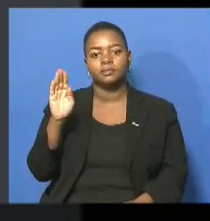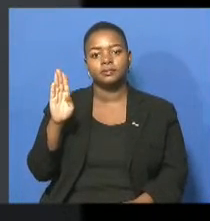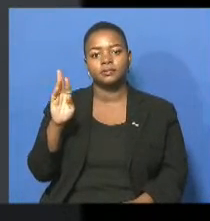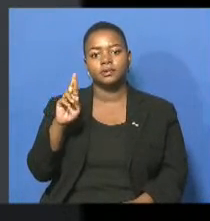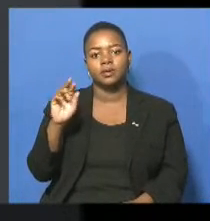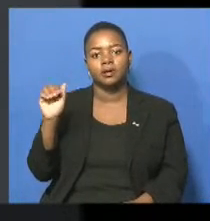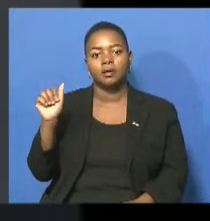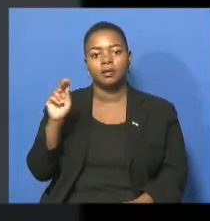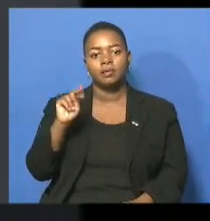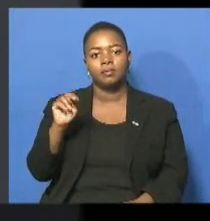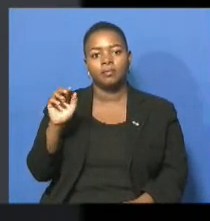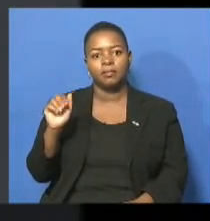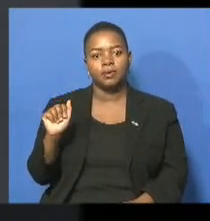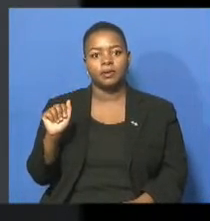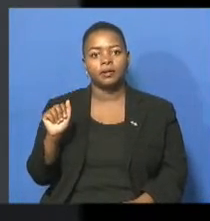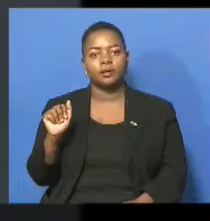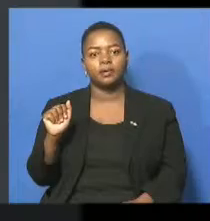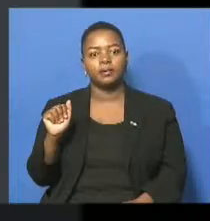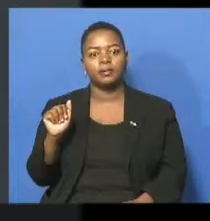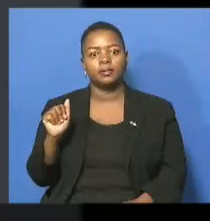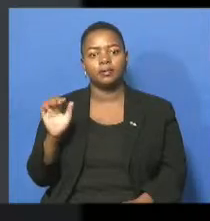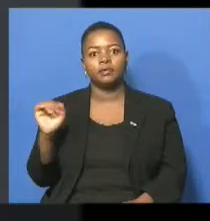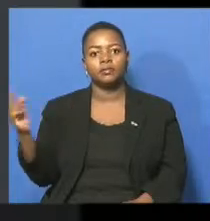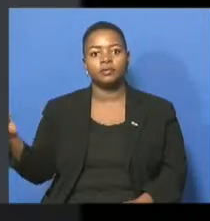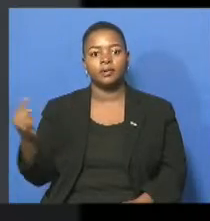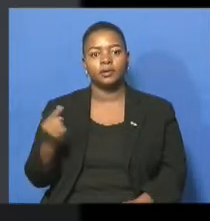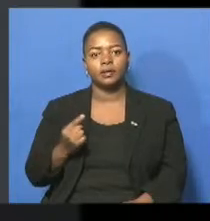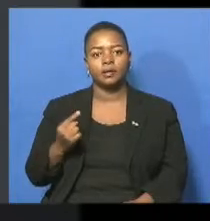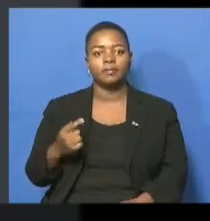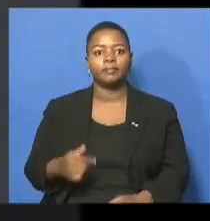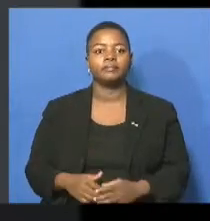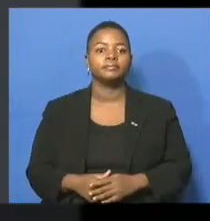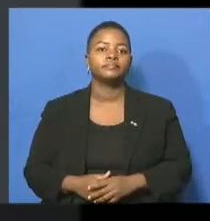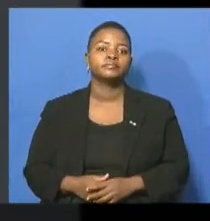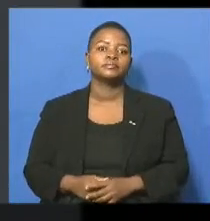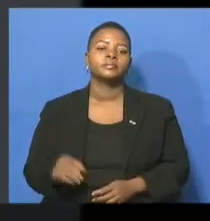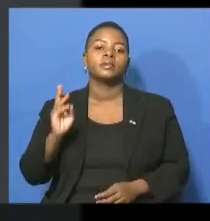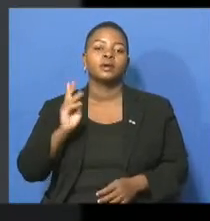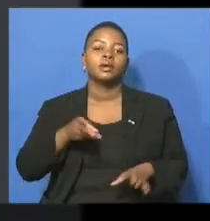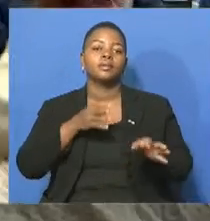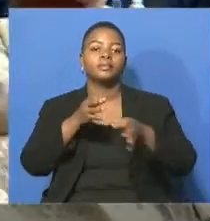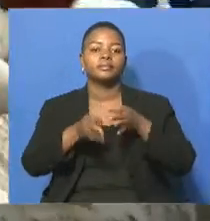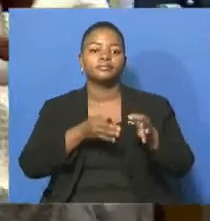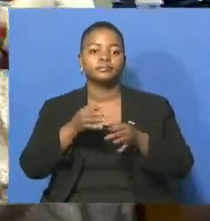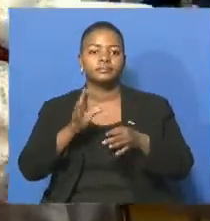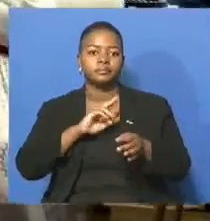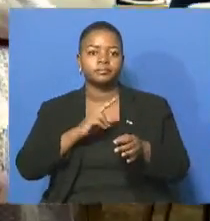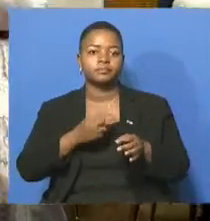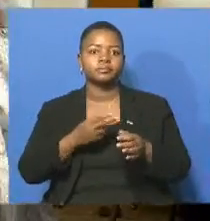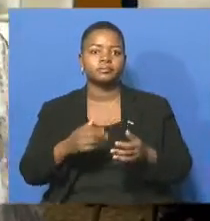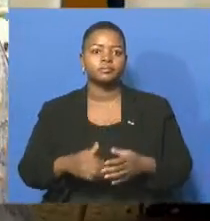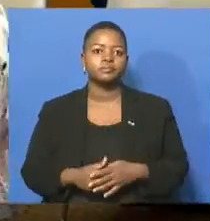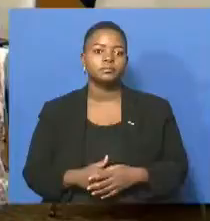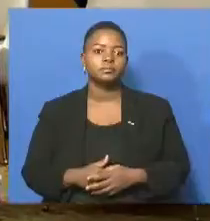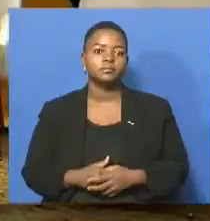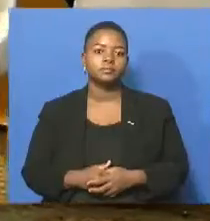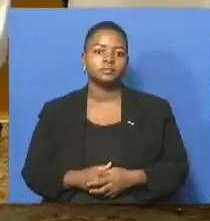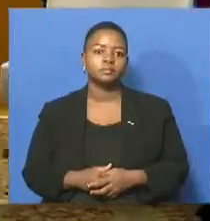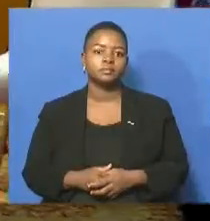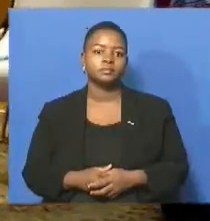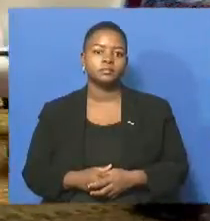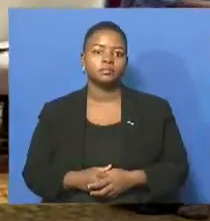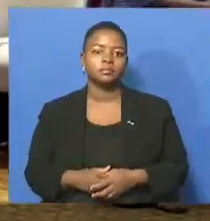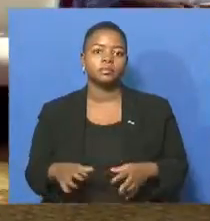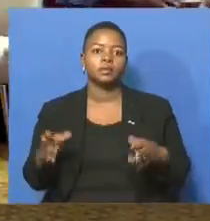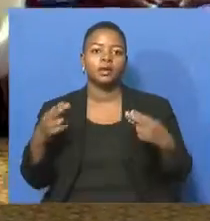Ene utile gore o ka goroga mongae. Ene utile gore ha tshedimosetso ya gore